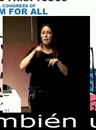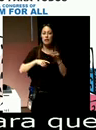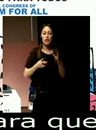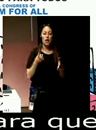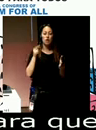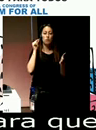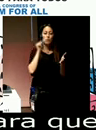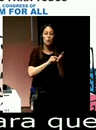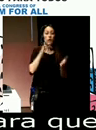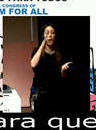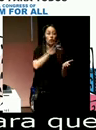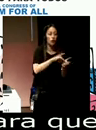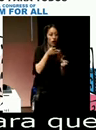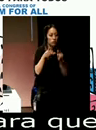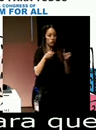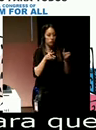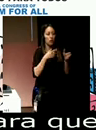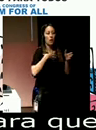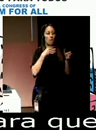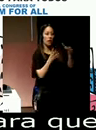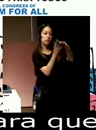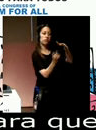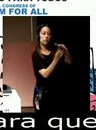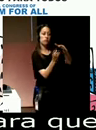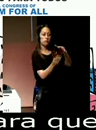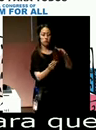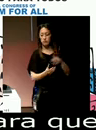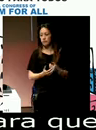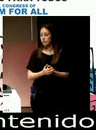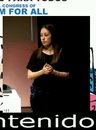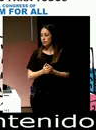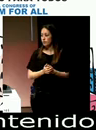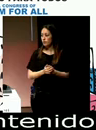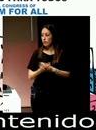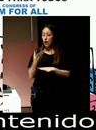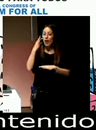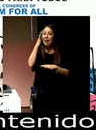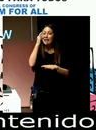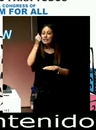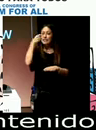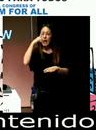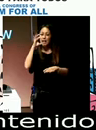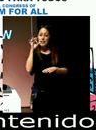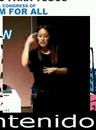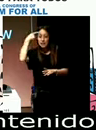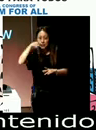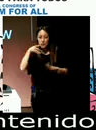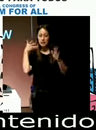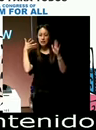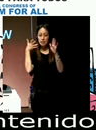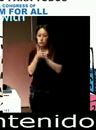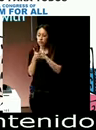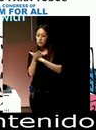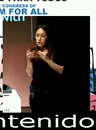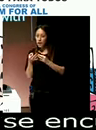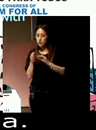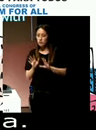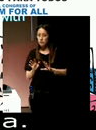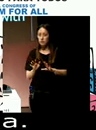on where we are located or where the person is located. An NFC tag, I imagine everybody